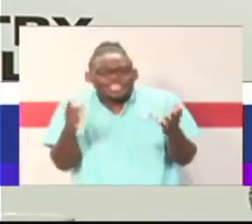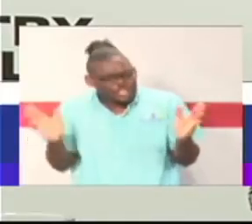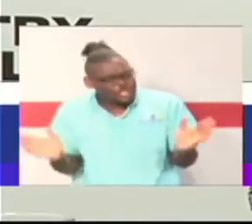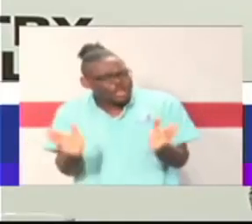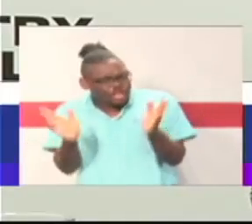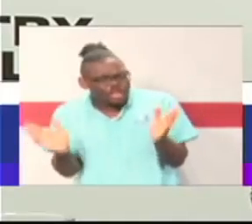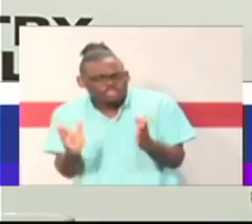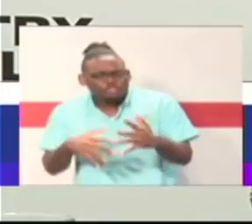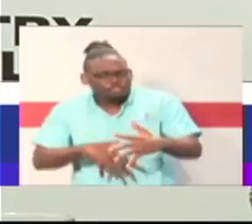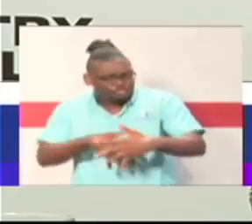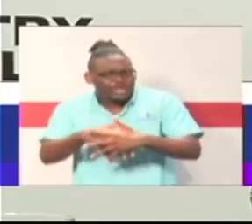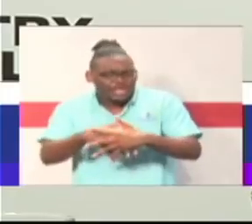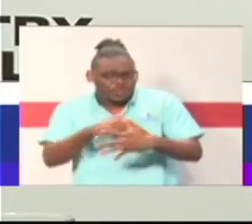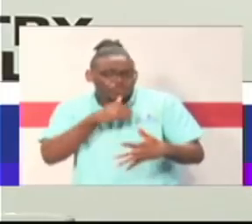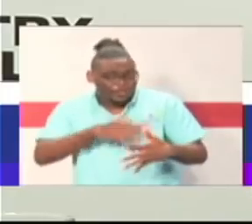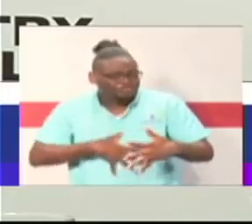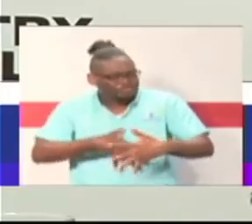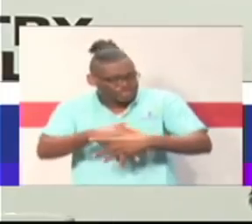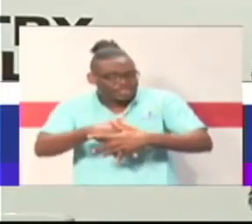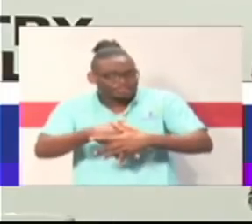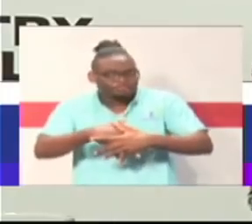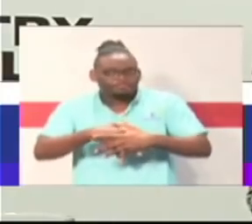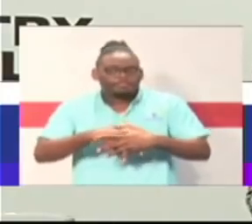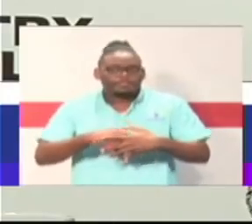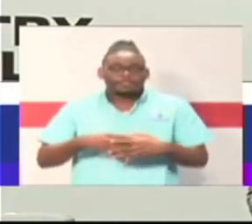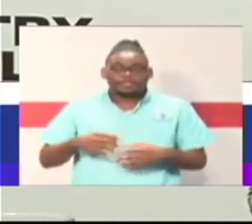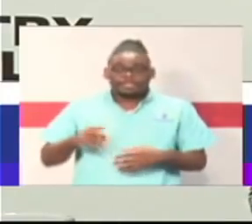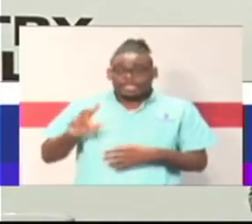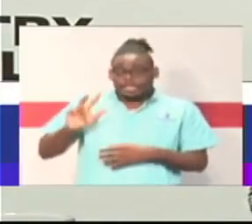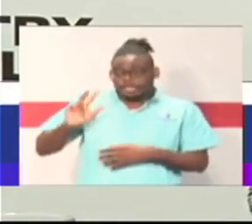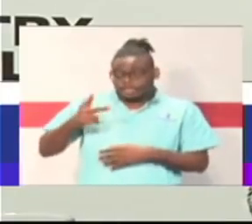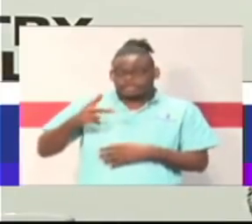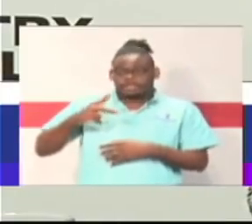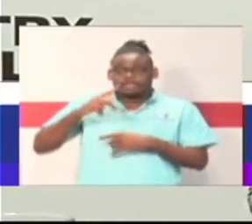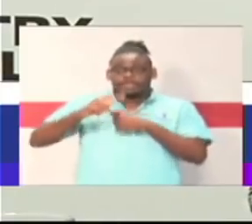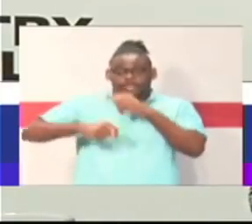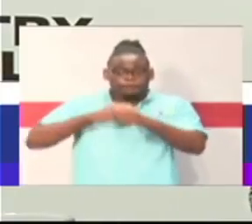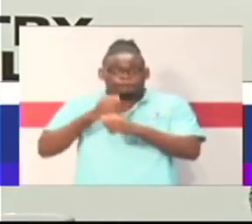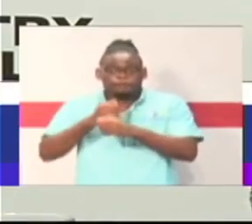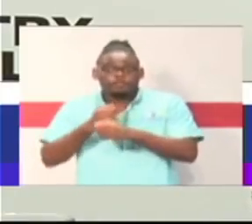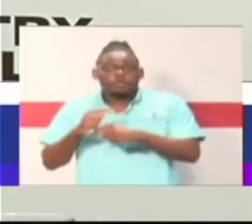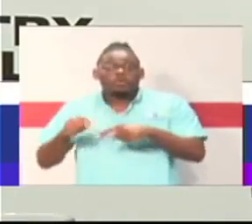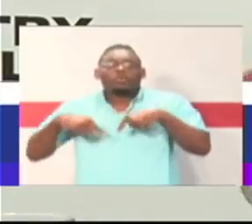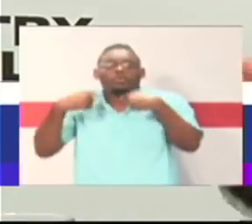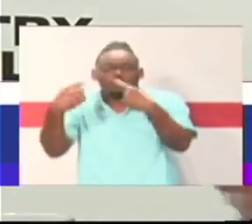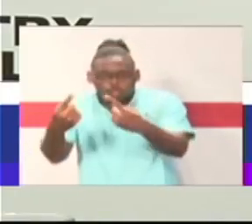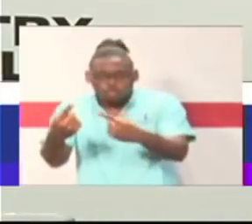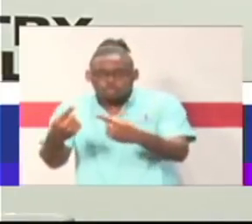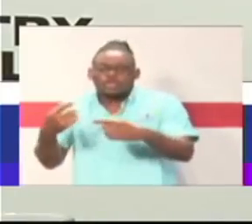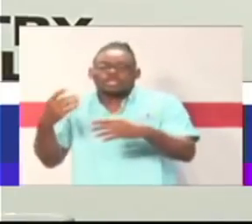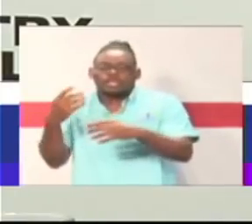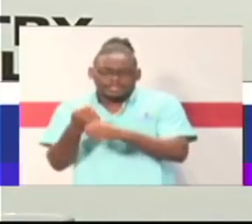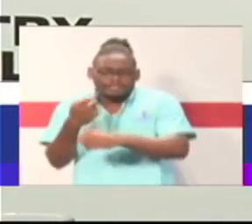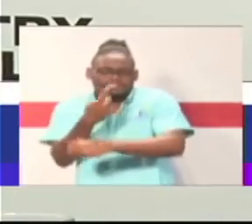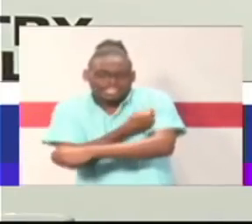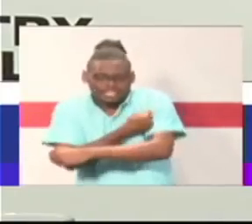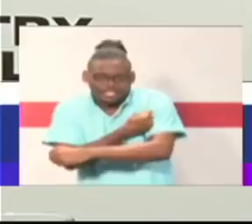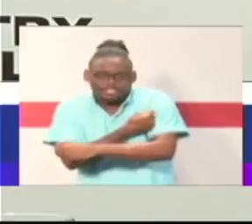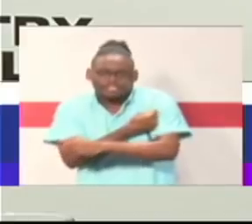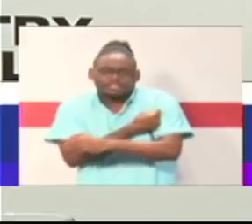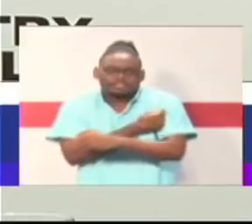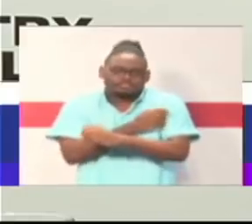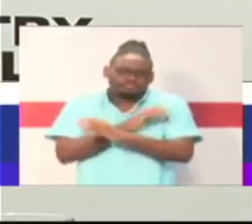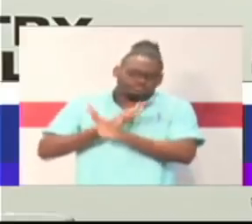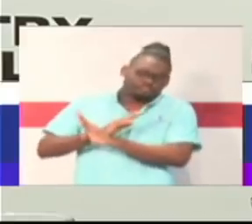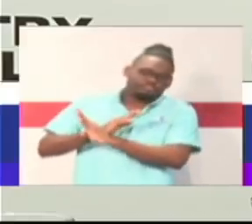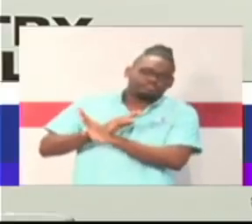women who are in their 2nd and 3rd trimester to get the COVID-19 vaccine. hundreds of thousands of women all over the world have